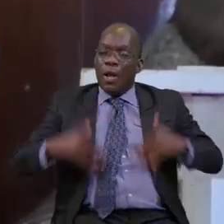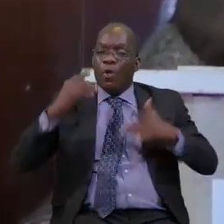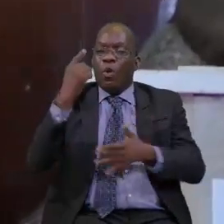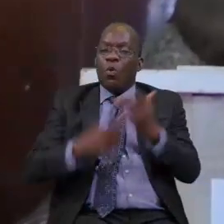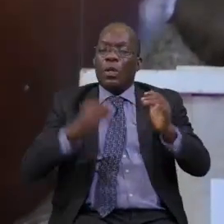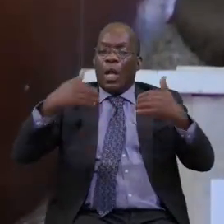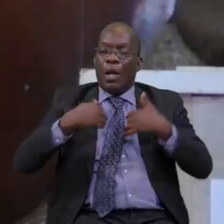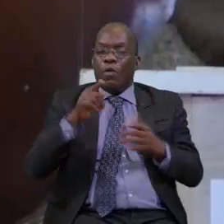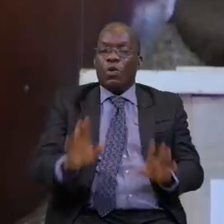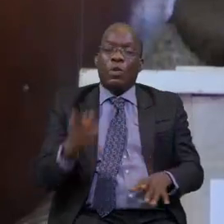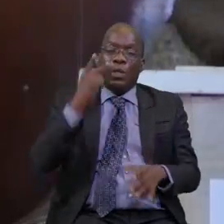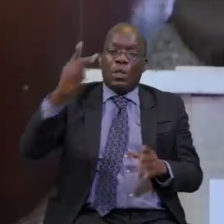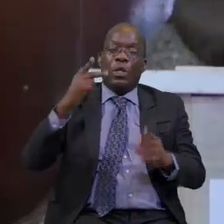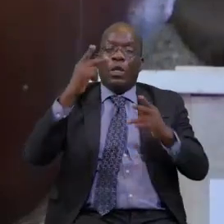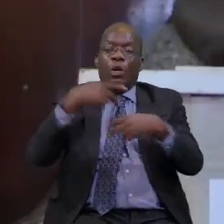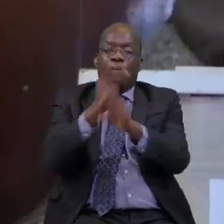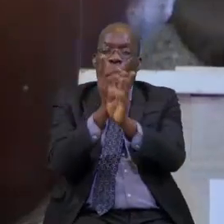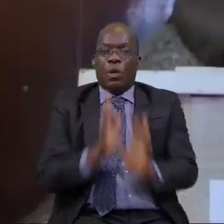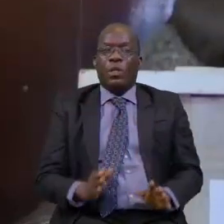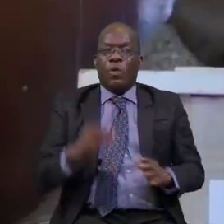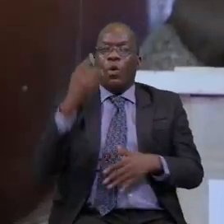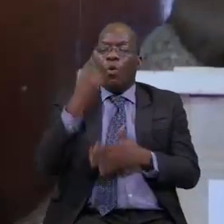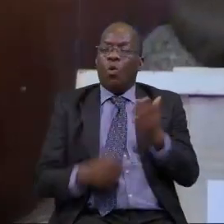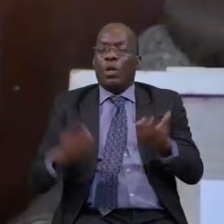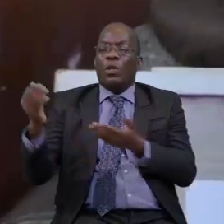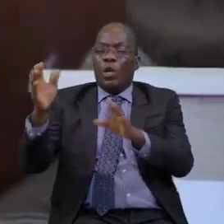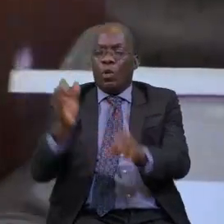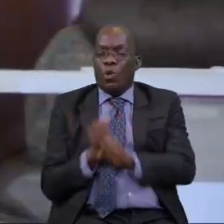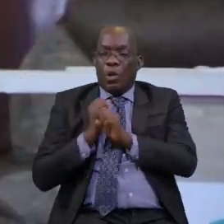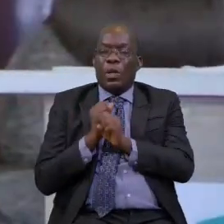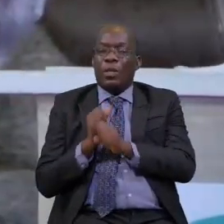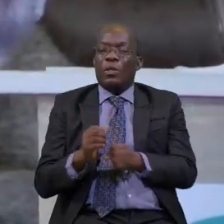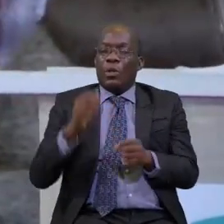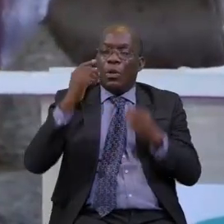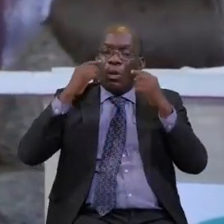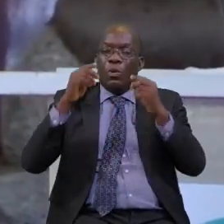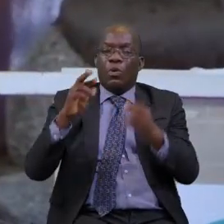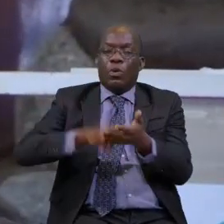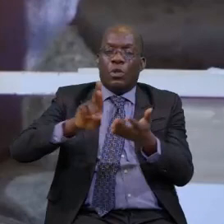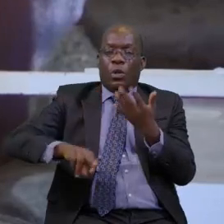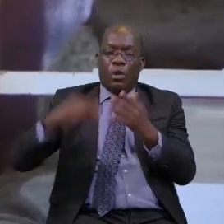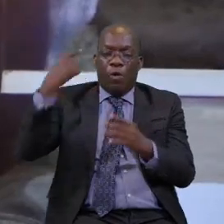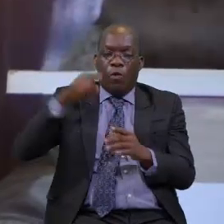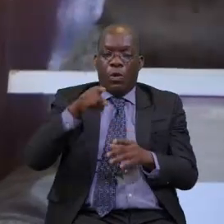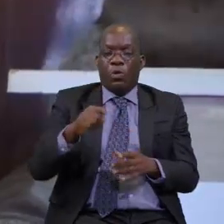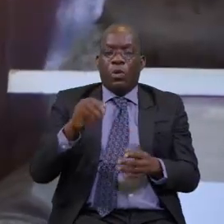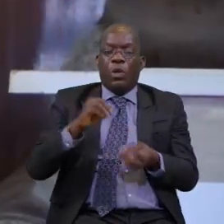you found generating resource? Do more of that. Number five now is in chapter